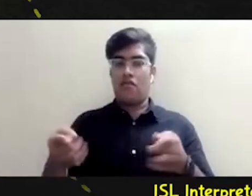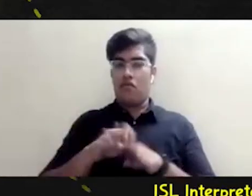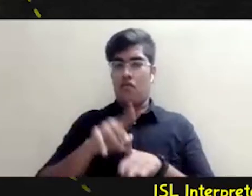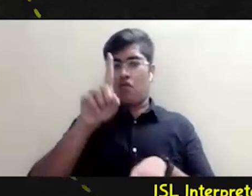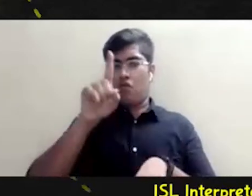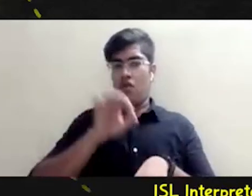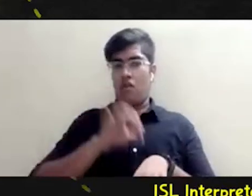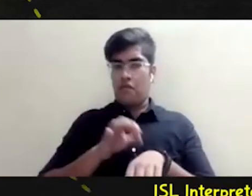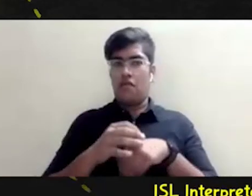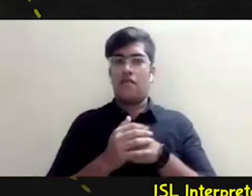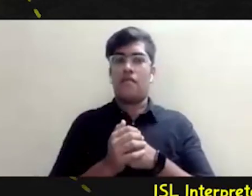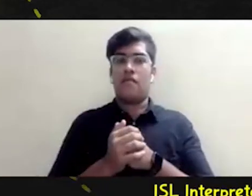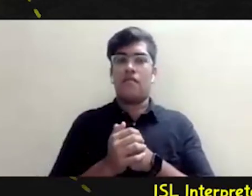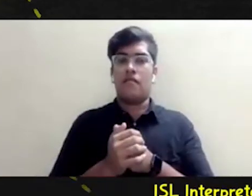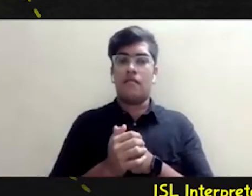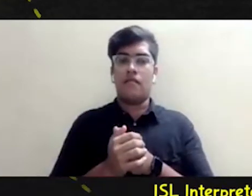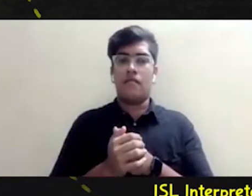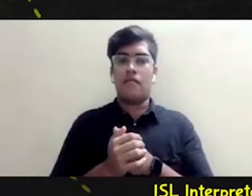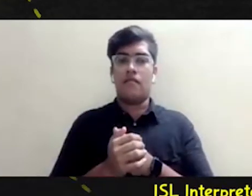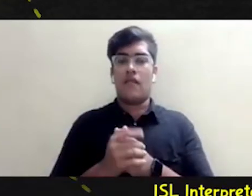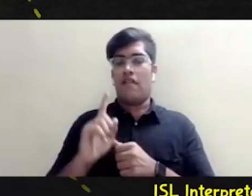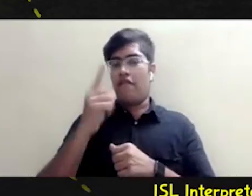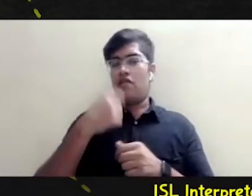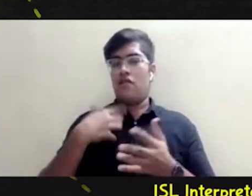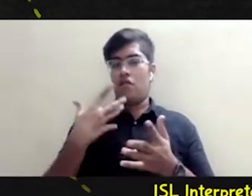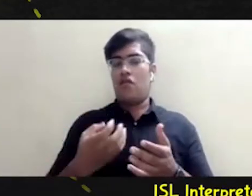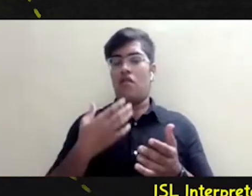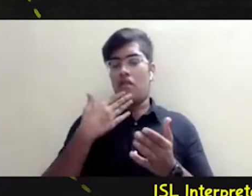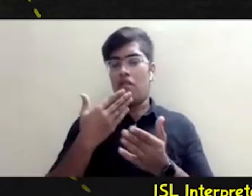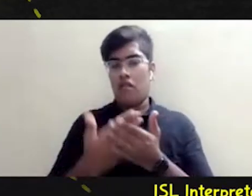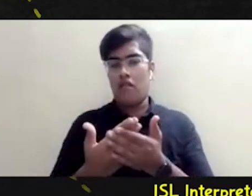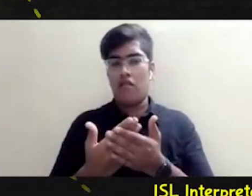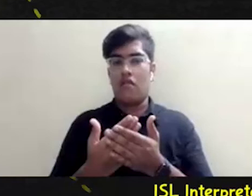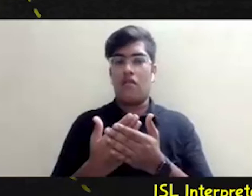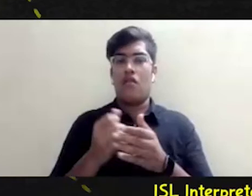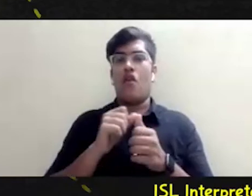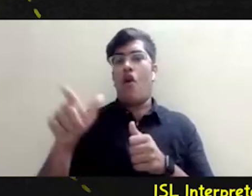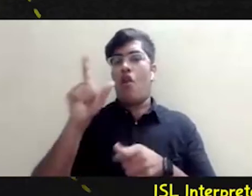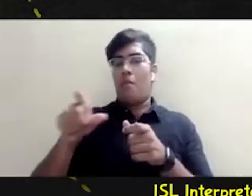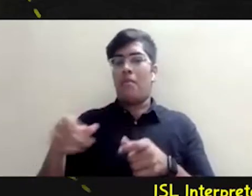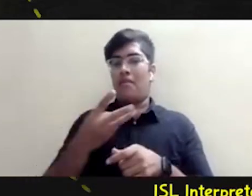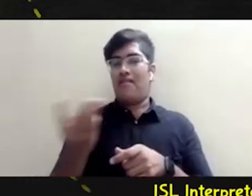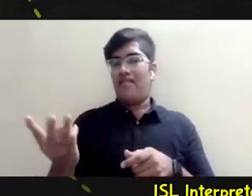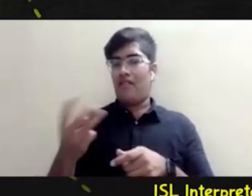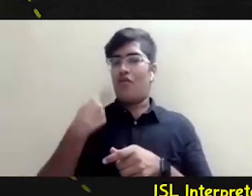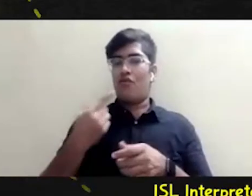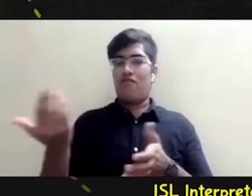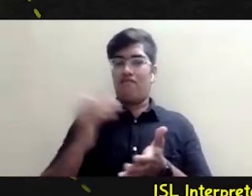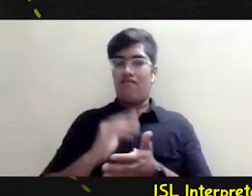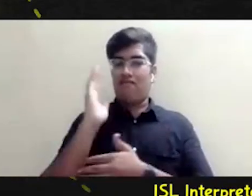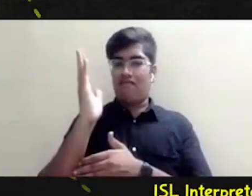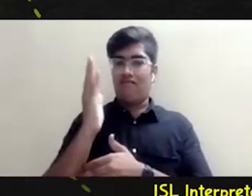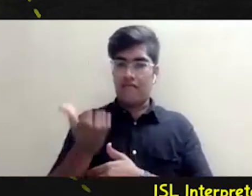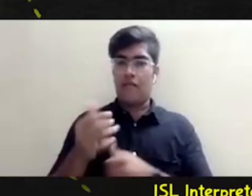minute. So first of all, I would really like to thank all three of you, Anish,